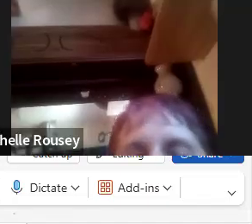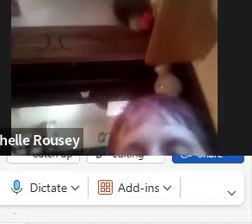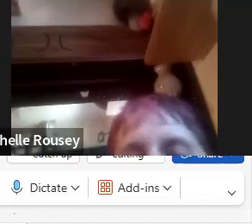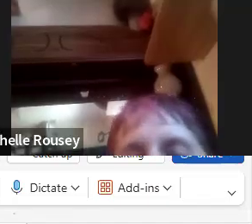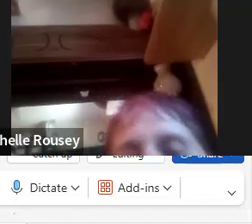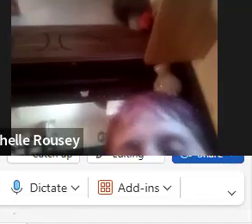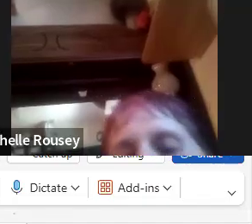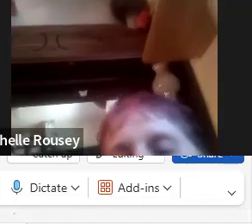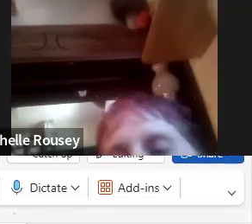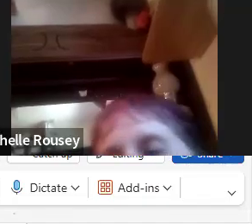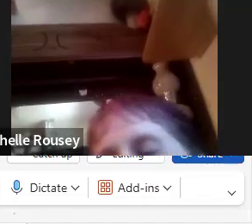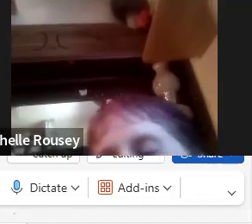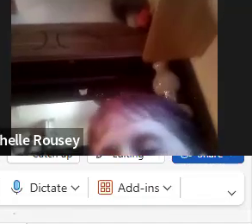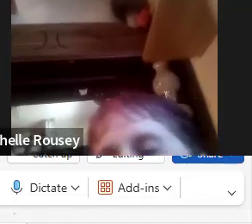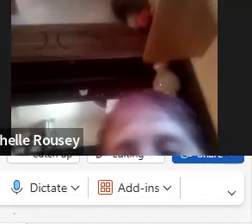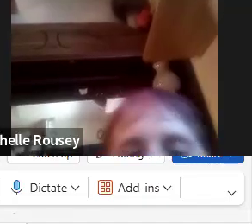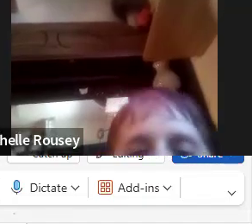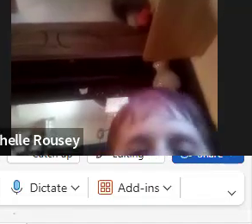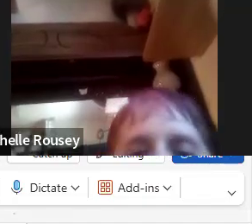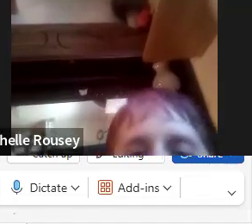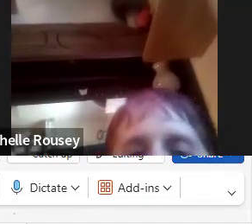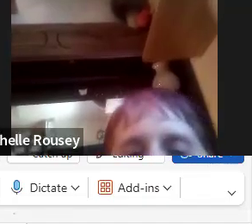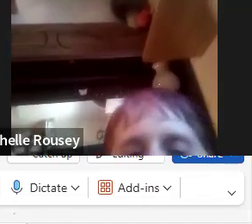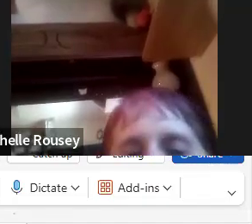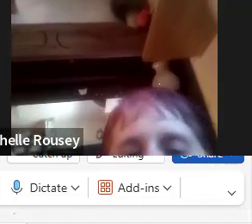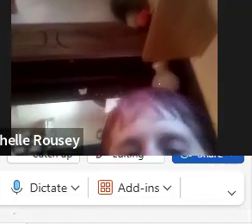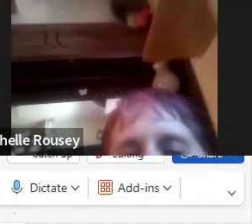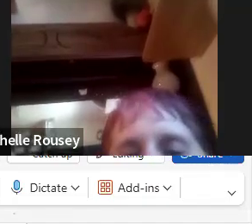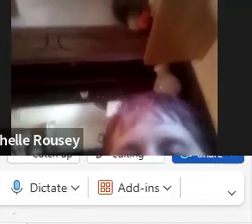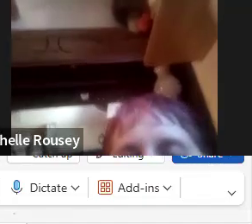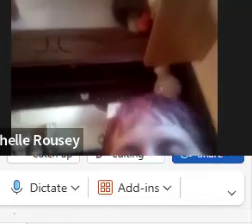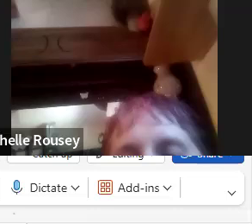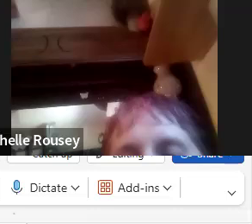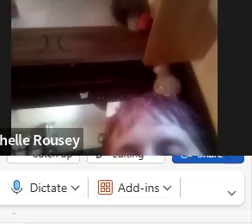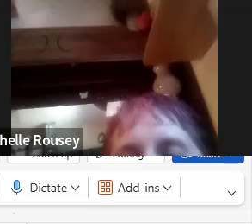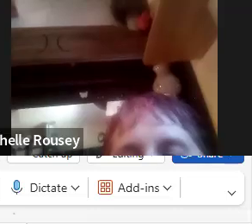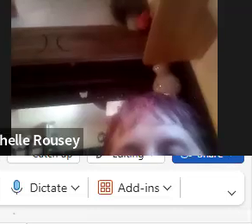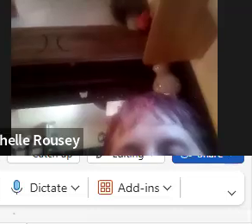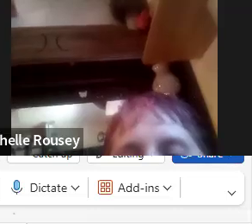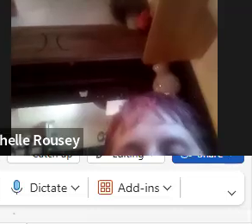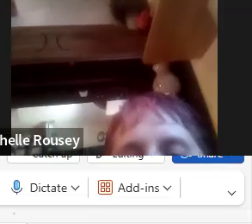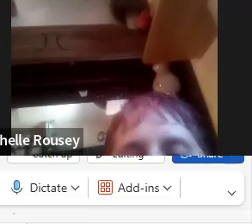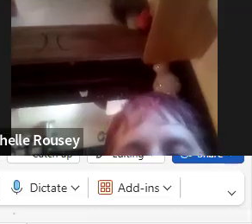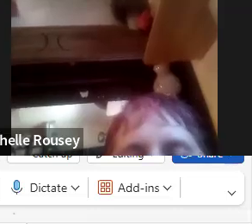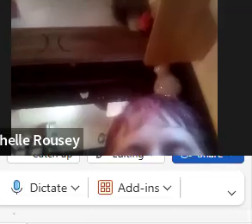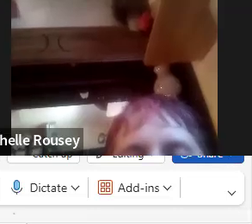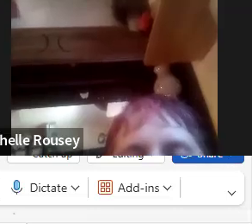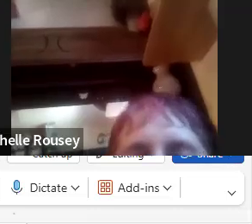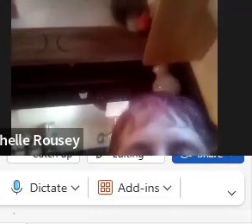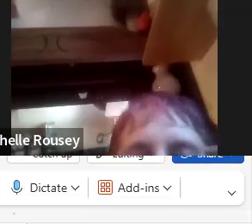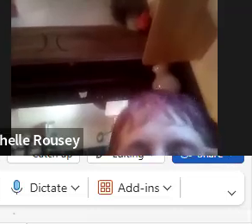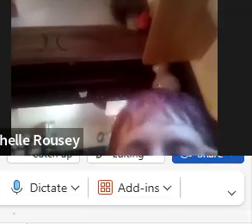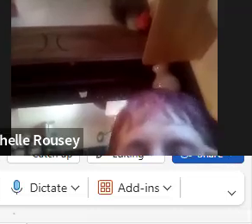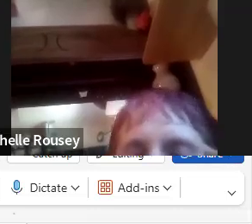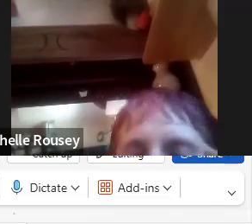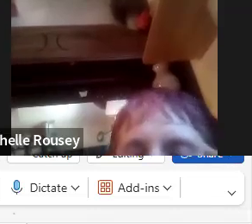affects community living, transportation, housing, things like this. And just want